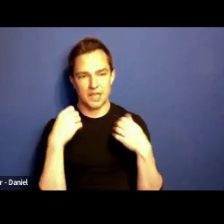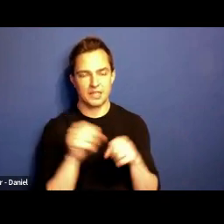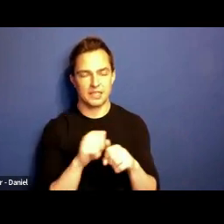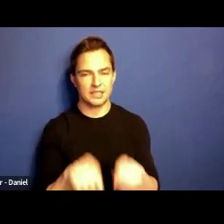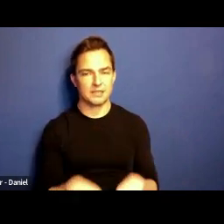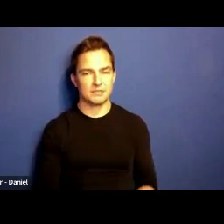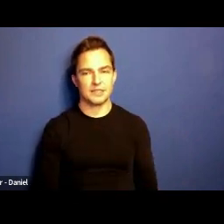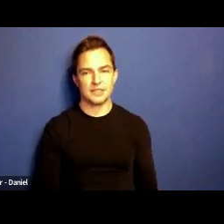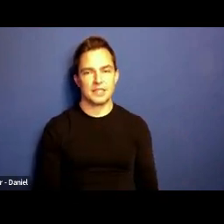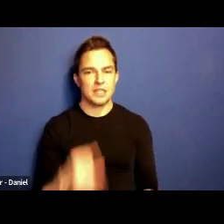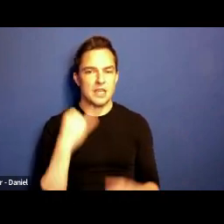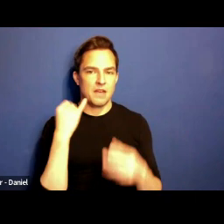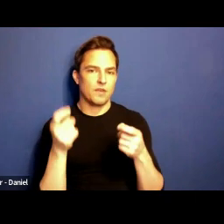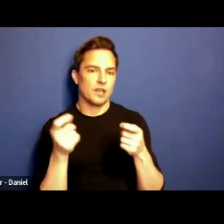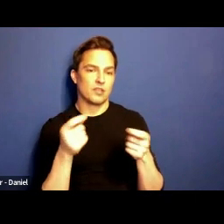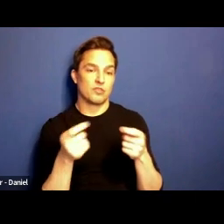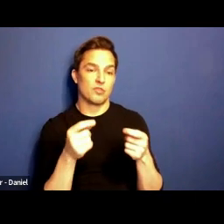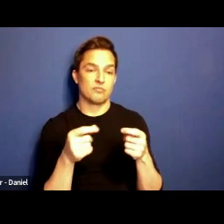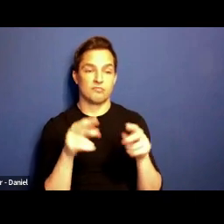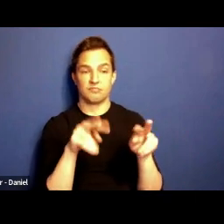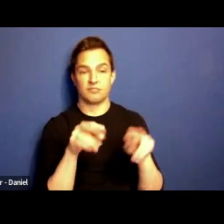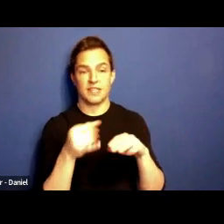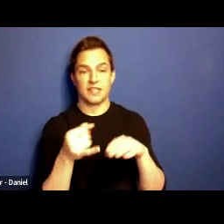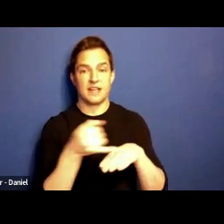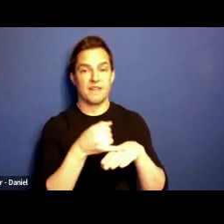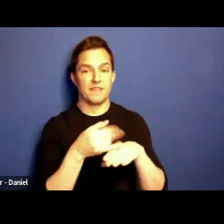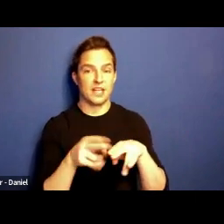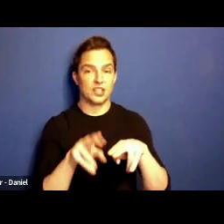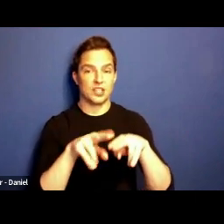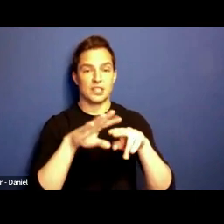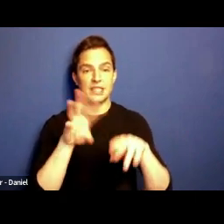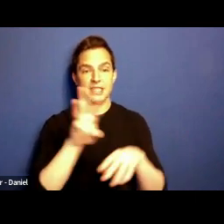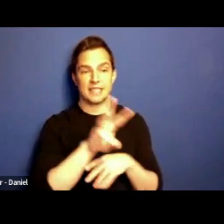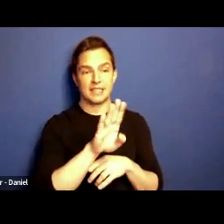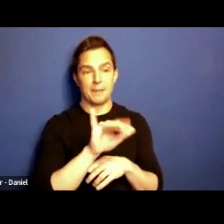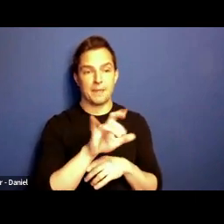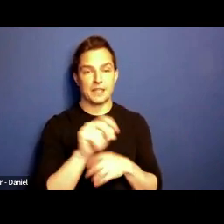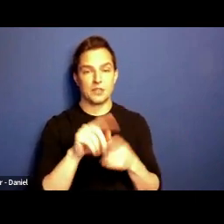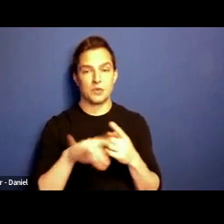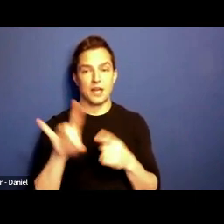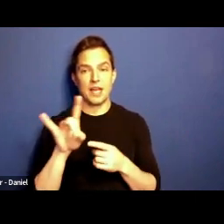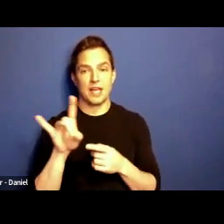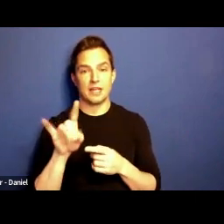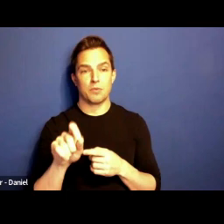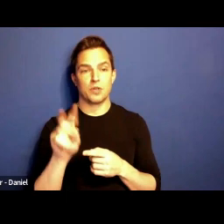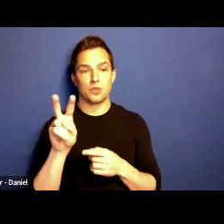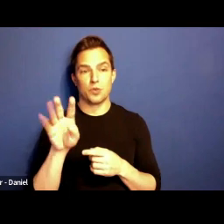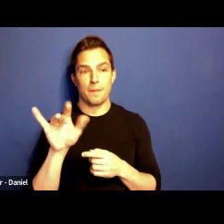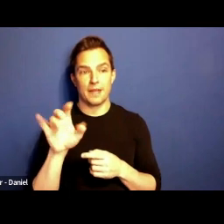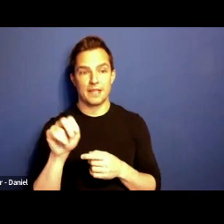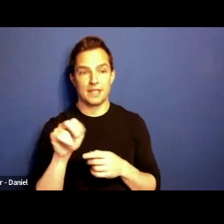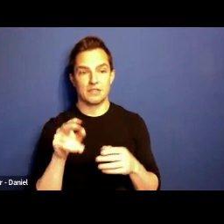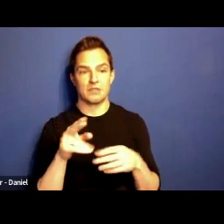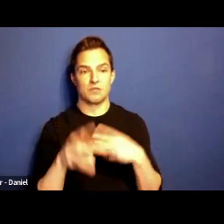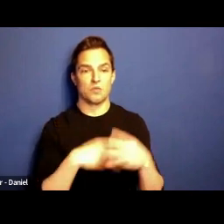we control for inflation, though, it's gone up, but only from $6 billion to $8.2 billion. But